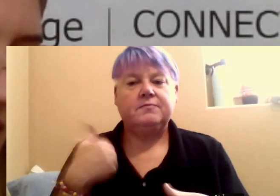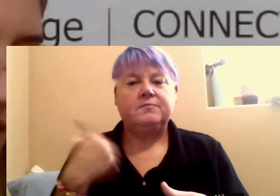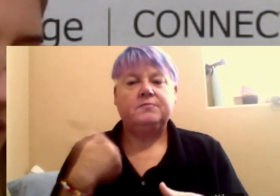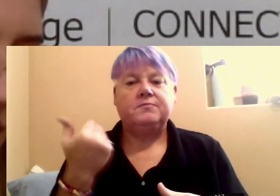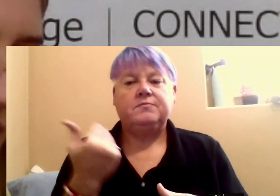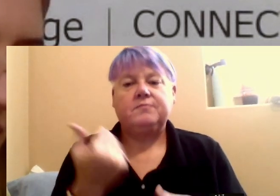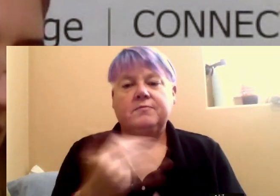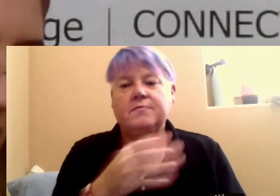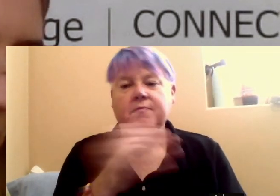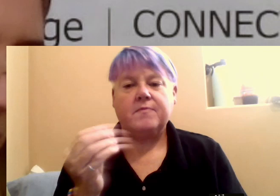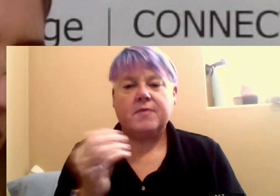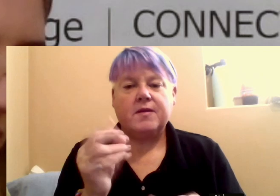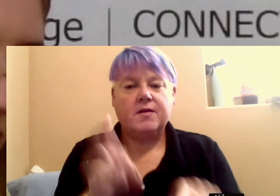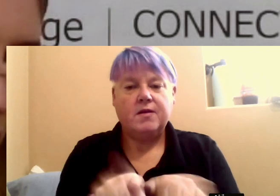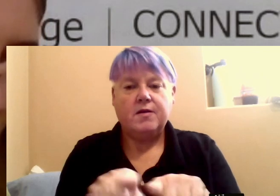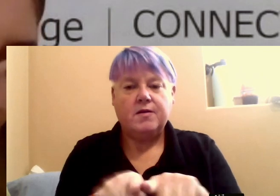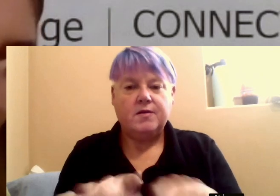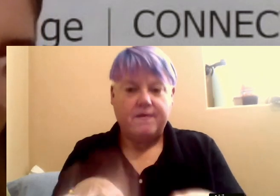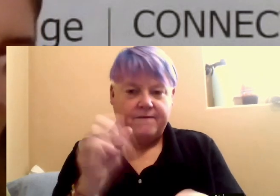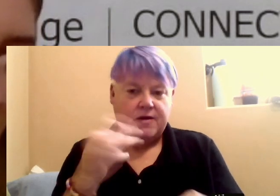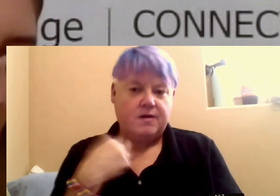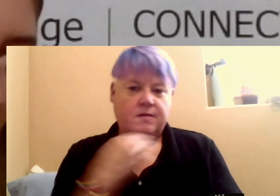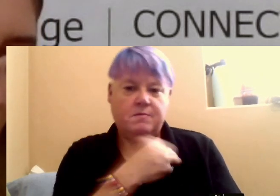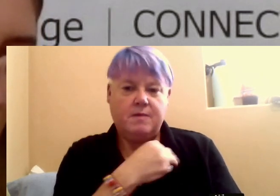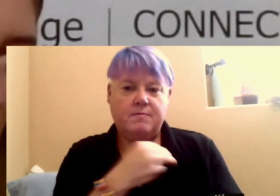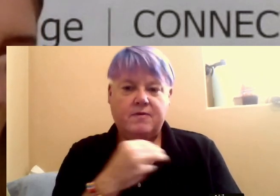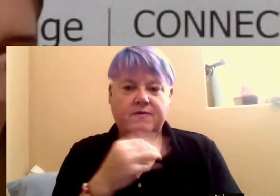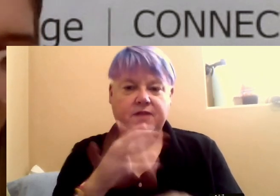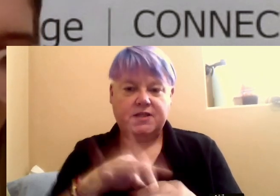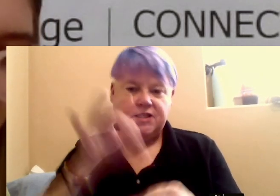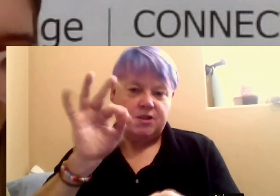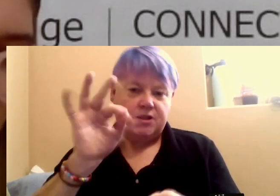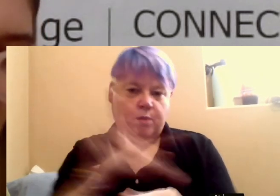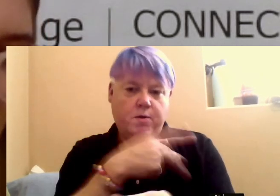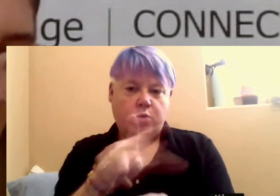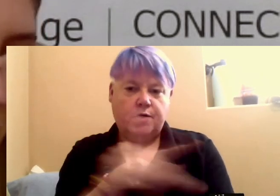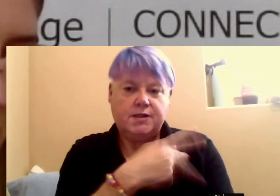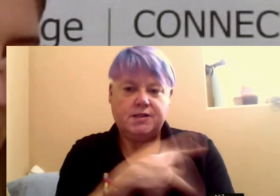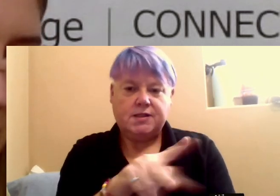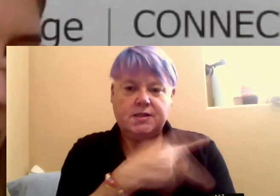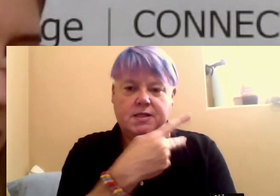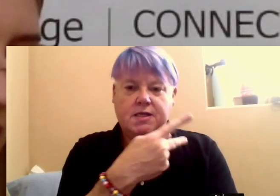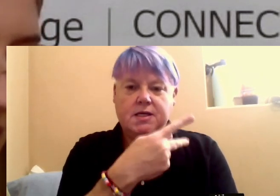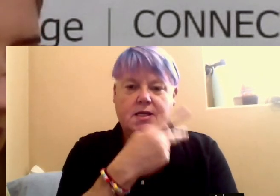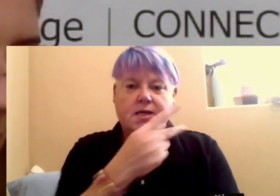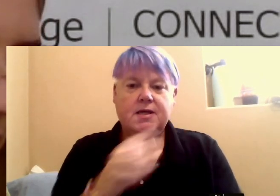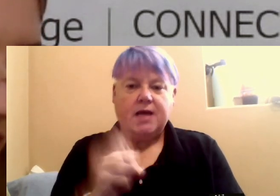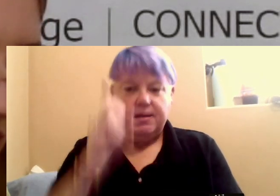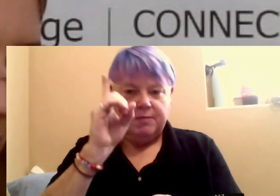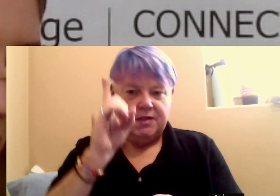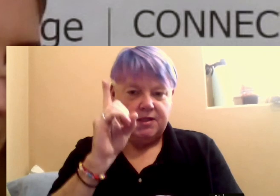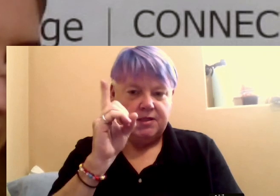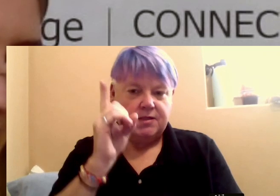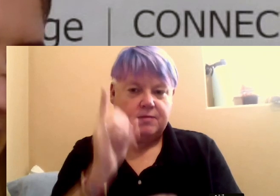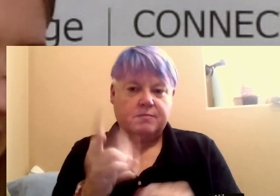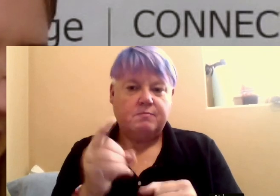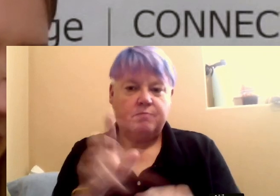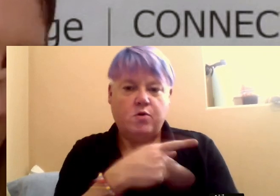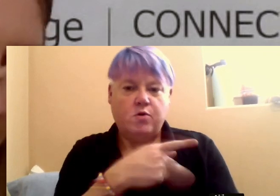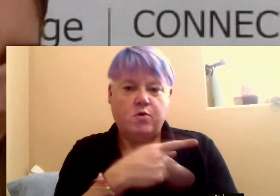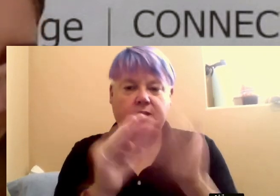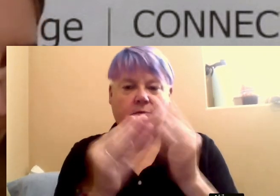youth. And she is also the founding member of the Stroll Poets, which has provided an entree into Edmonton's public poetry community